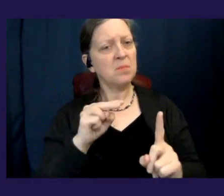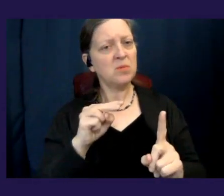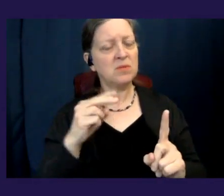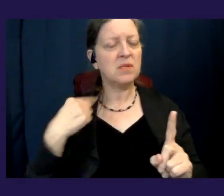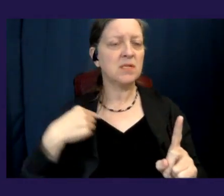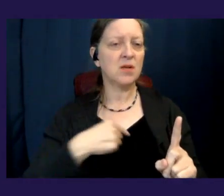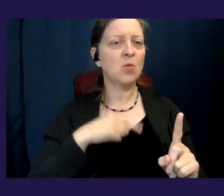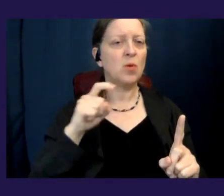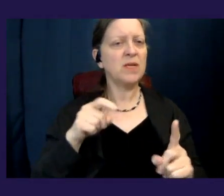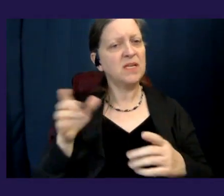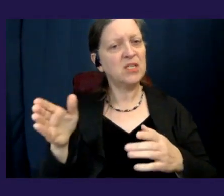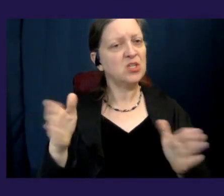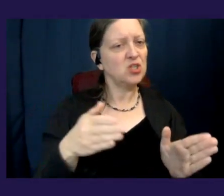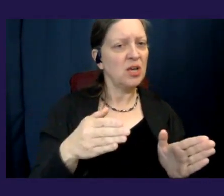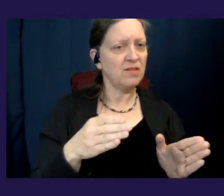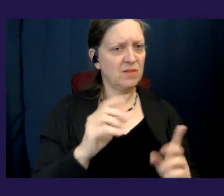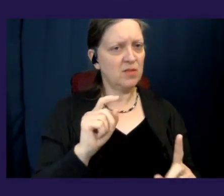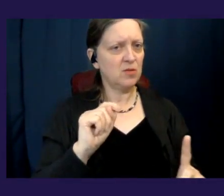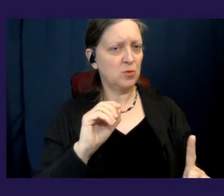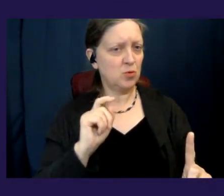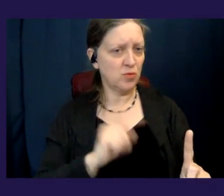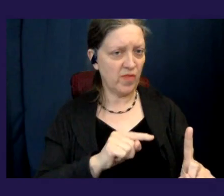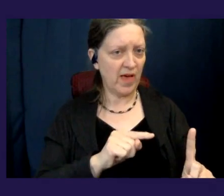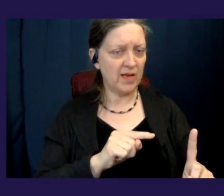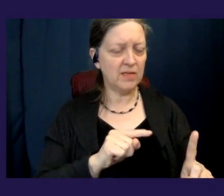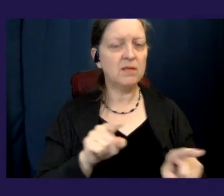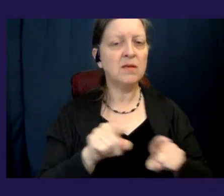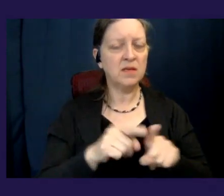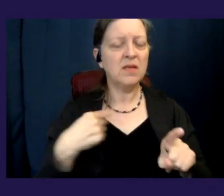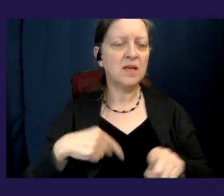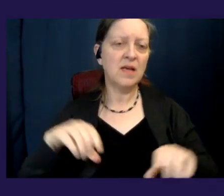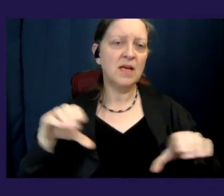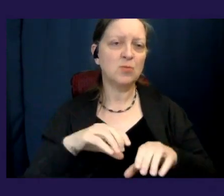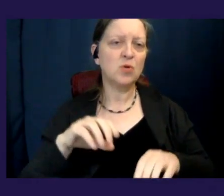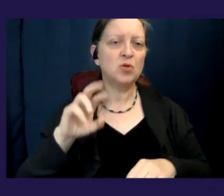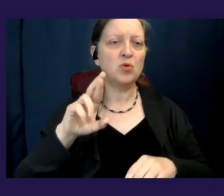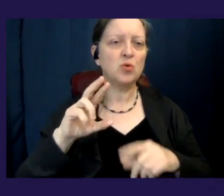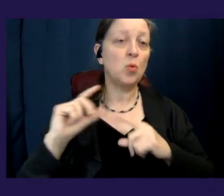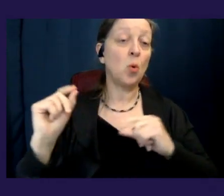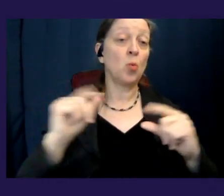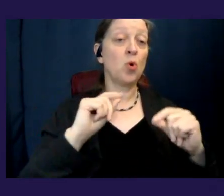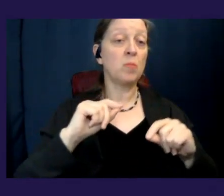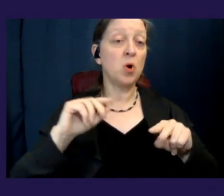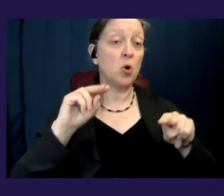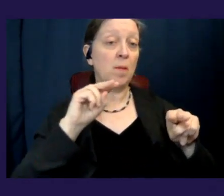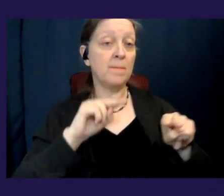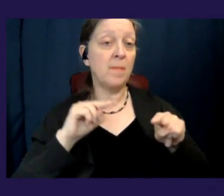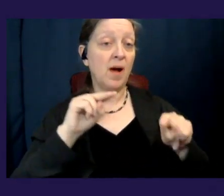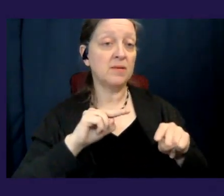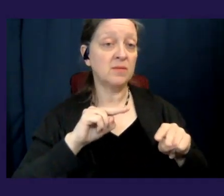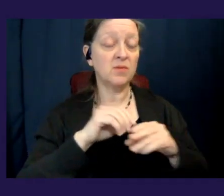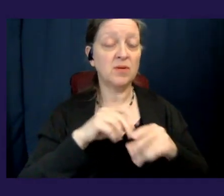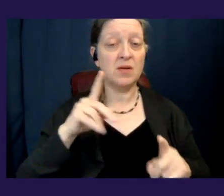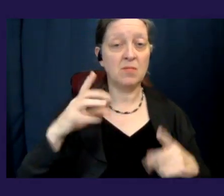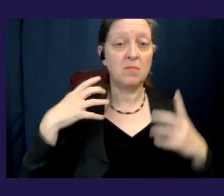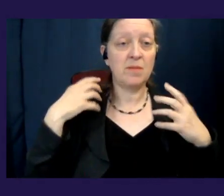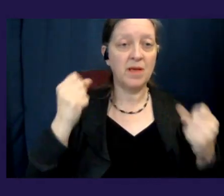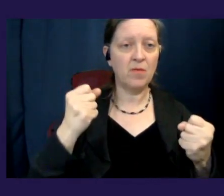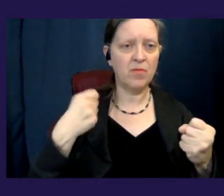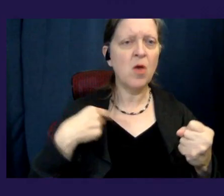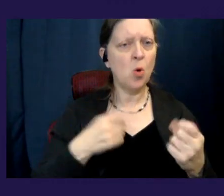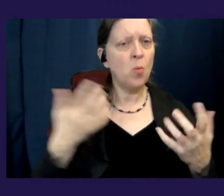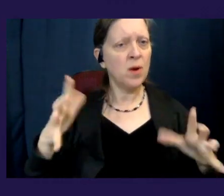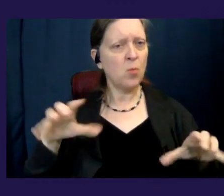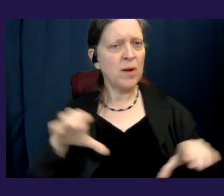shift towards as we do some of this rumor monitoring in public health. Because I think we're already doing a lot of this rumor monitoring